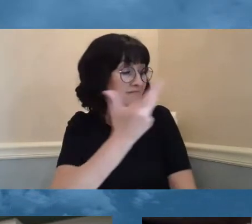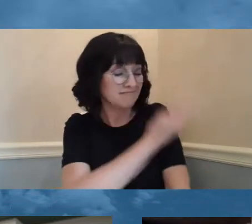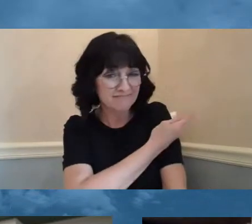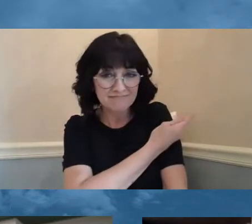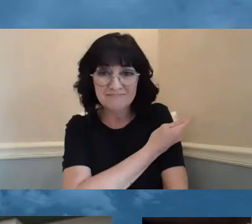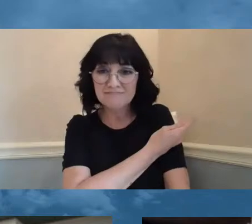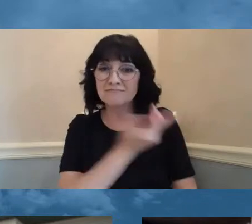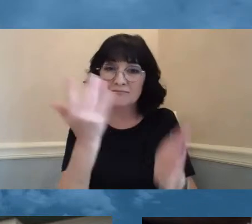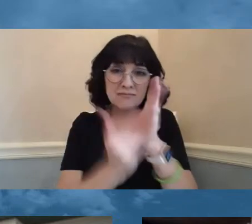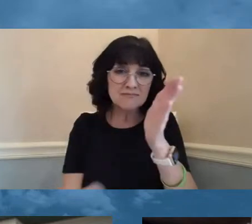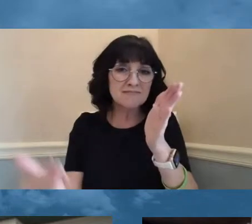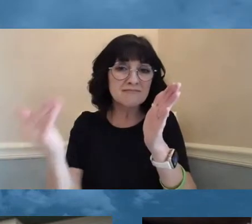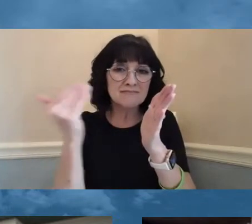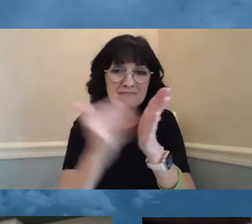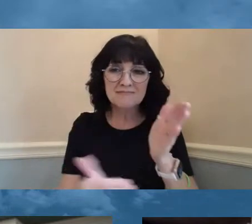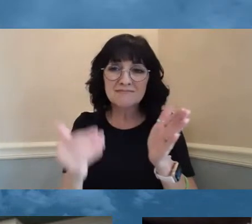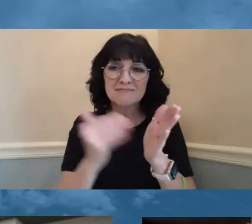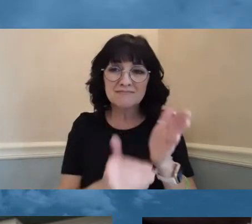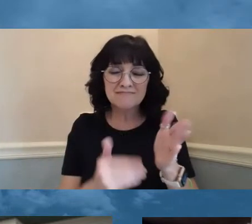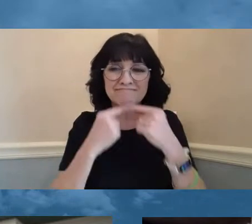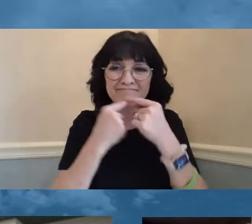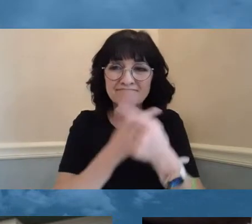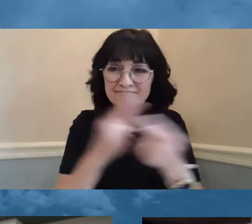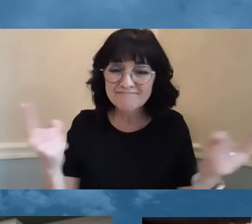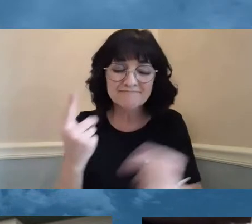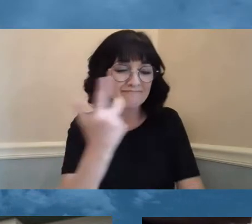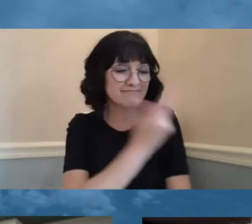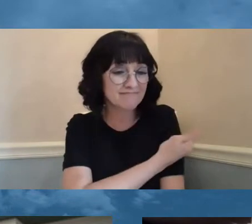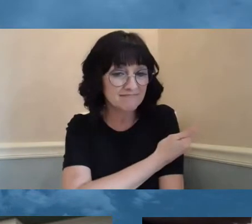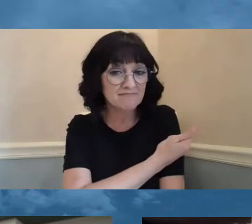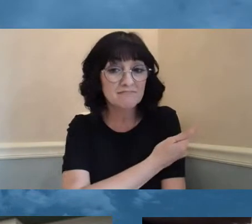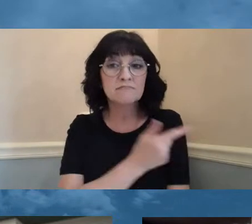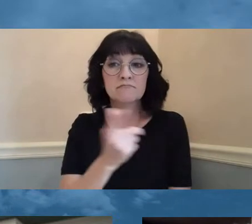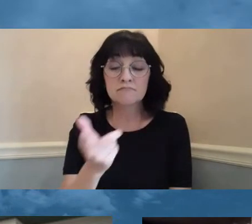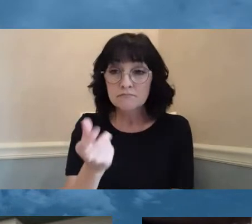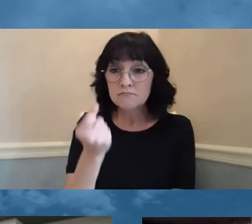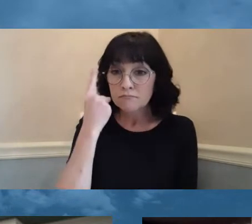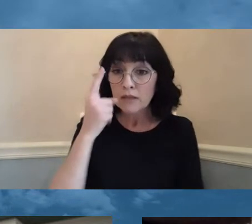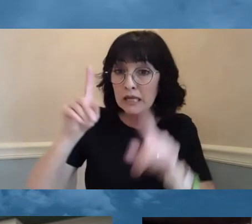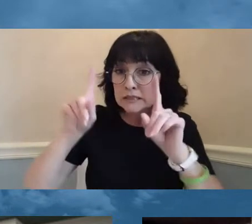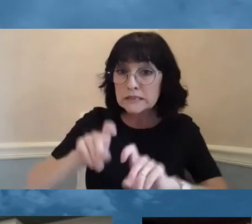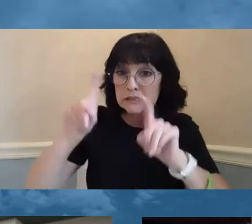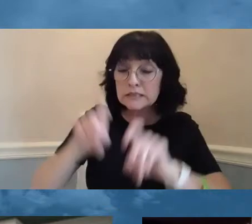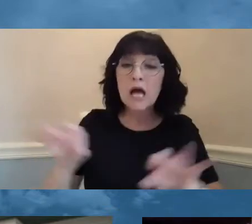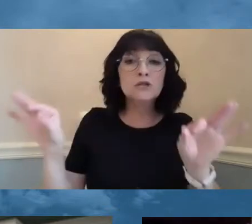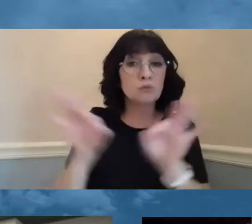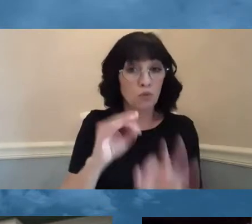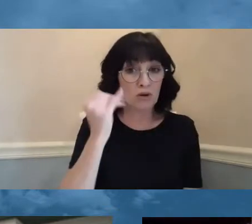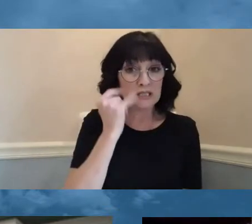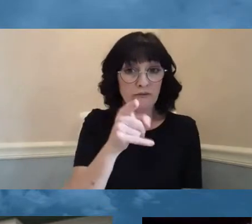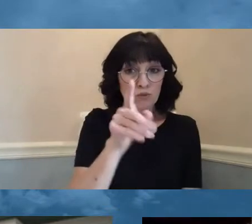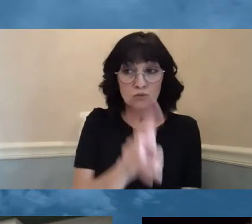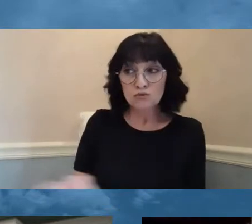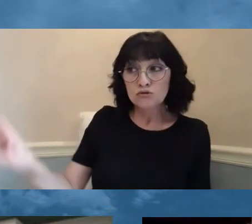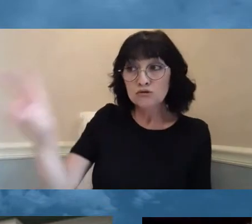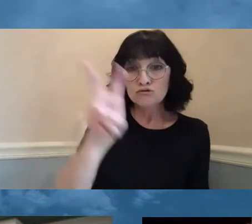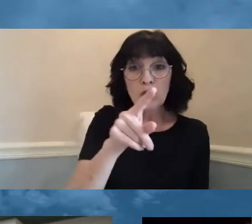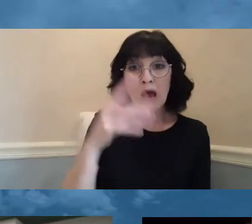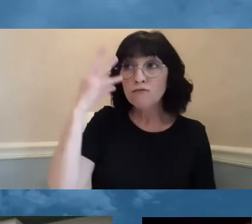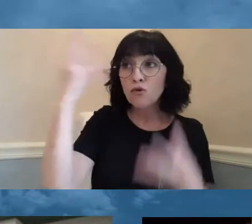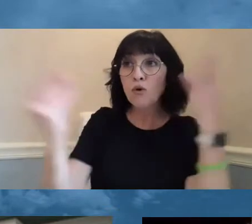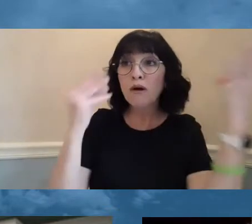you come back, you have people coming in. We need to have that surveillance out there so we know what the spread looks